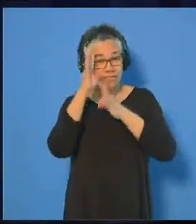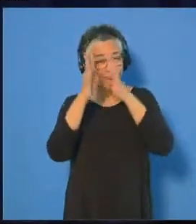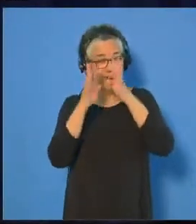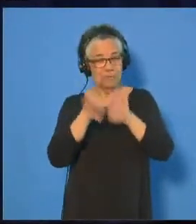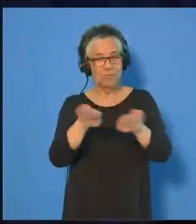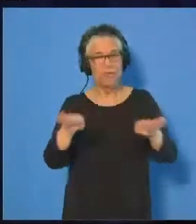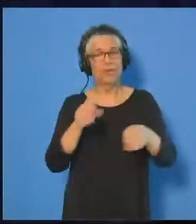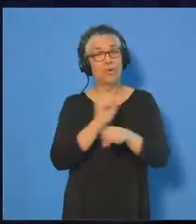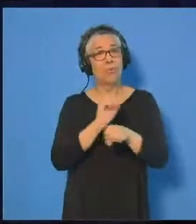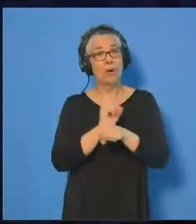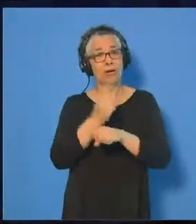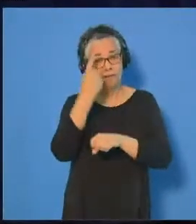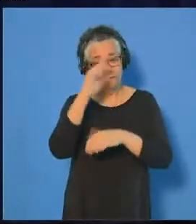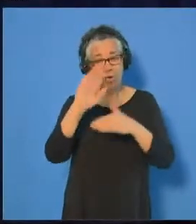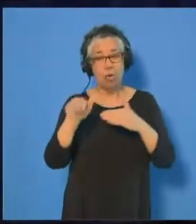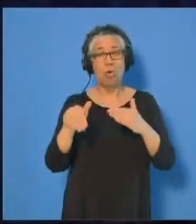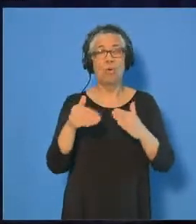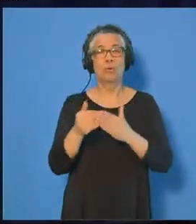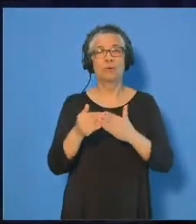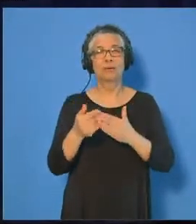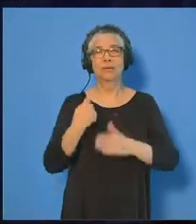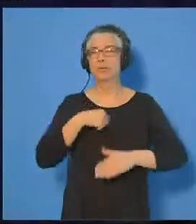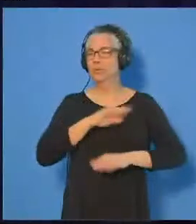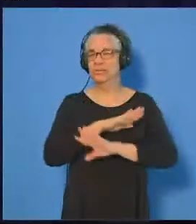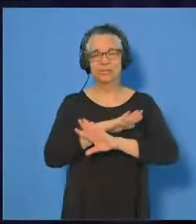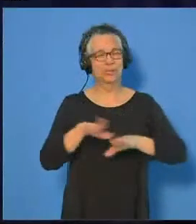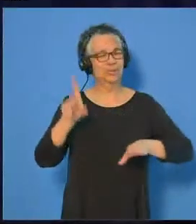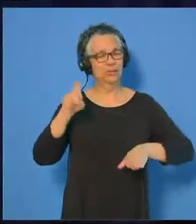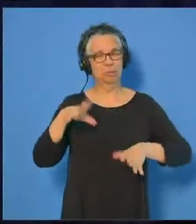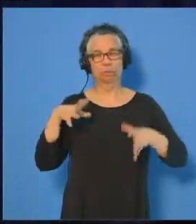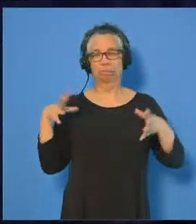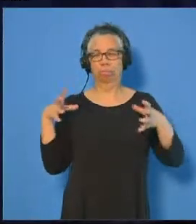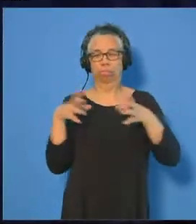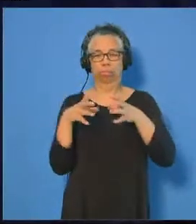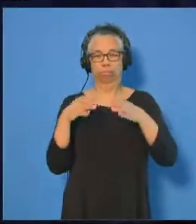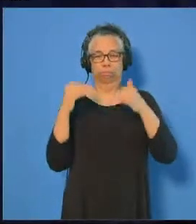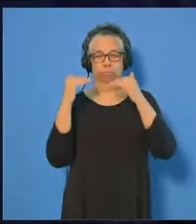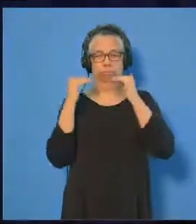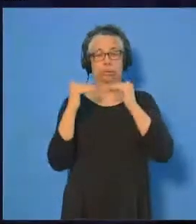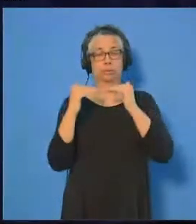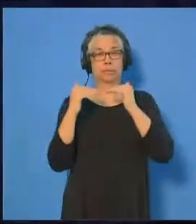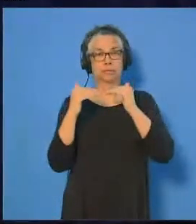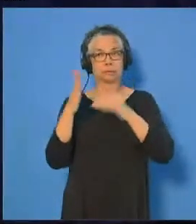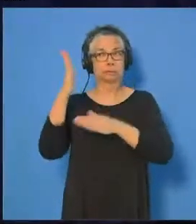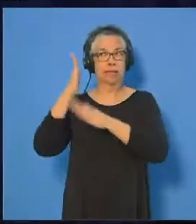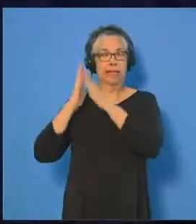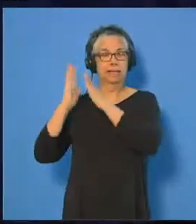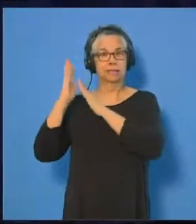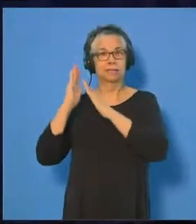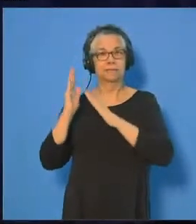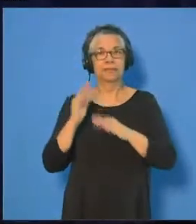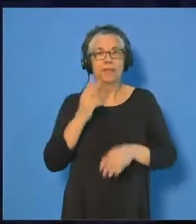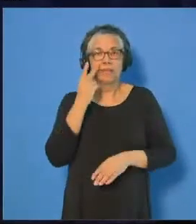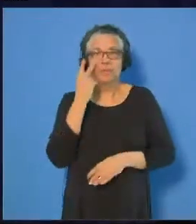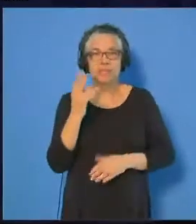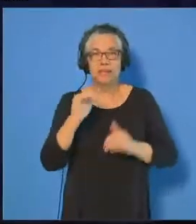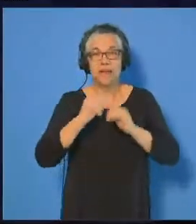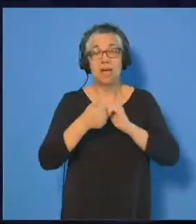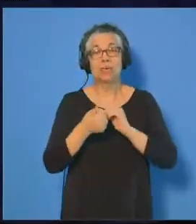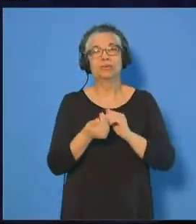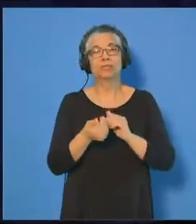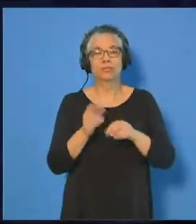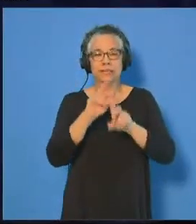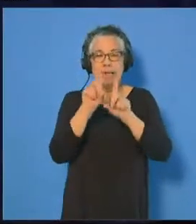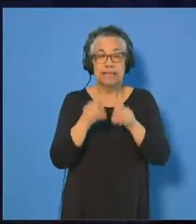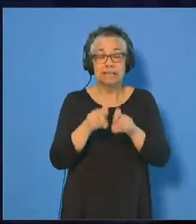for everyone. We do not have to be constrained by the limits of the past, and as is seen in the way in which we're implementing